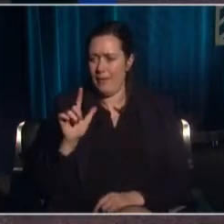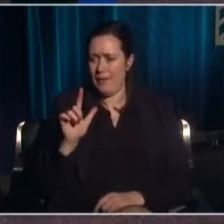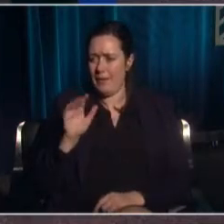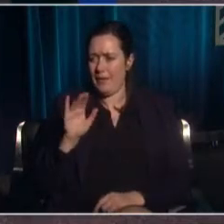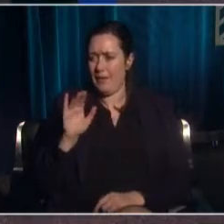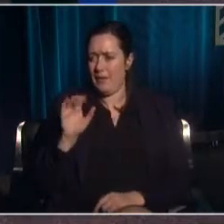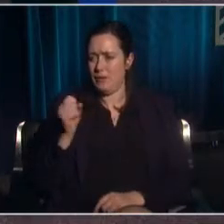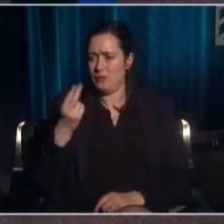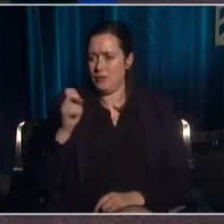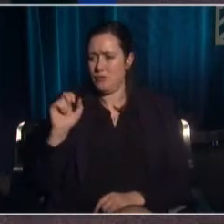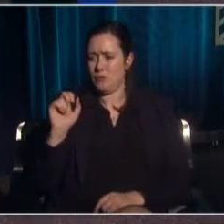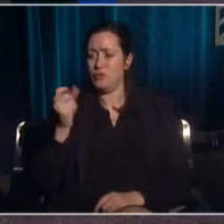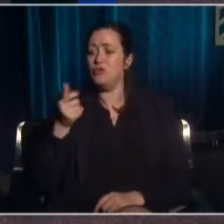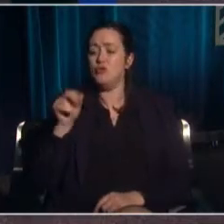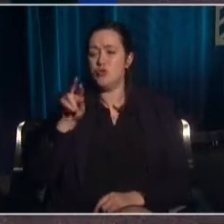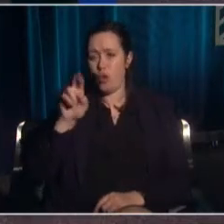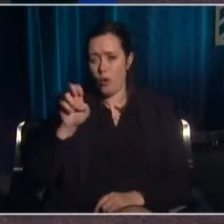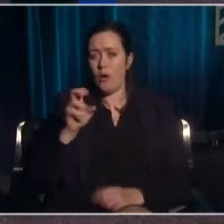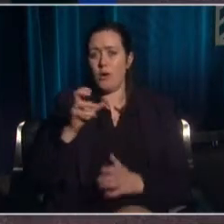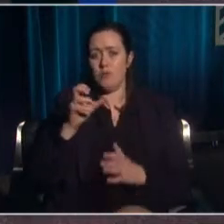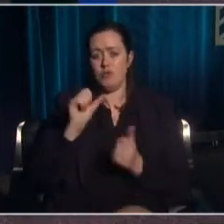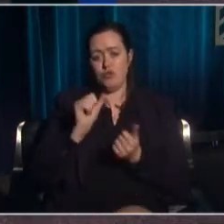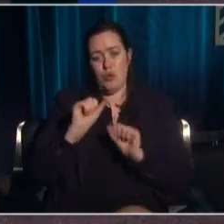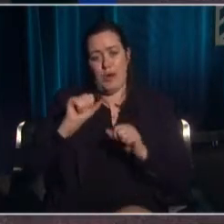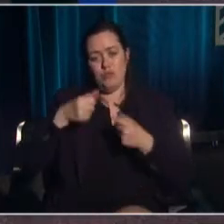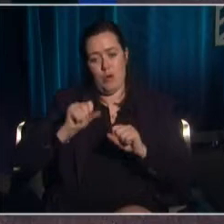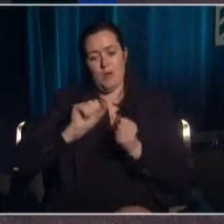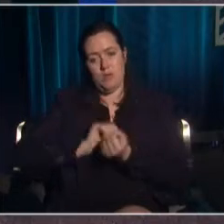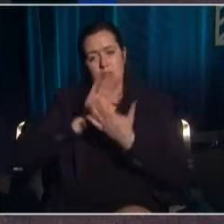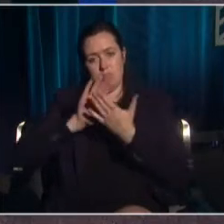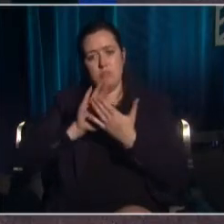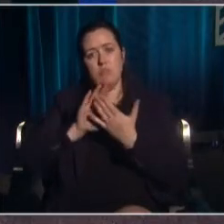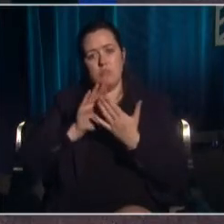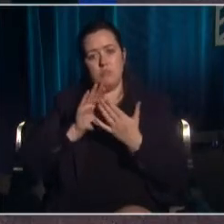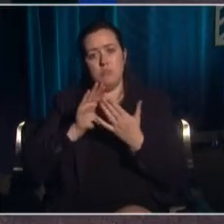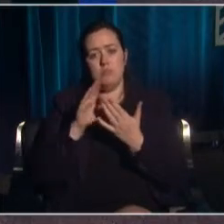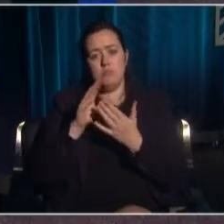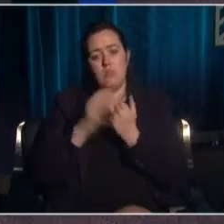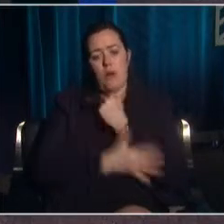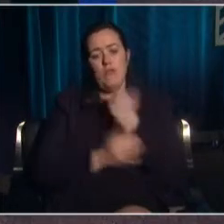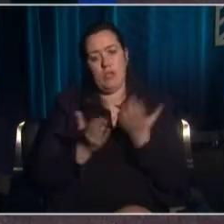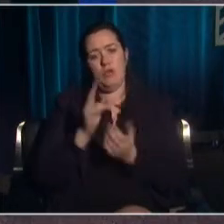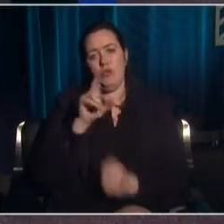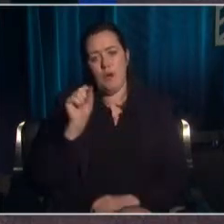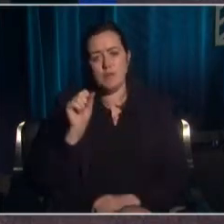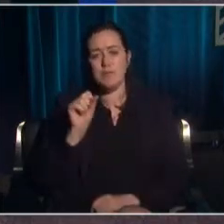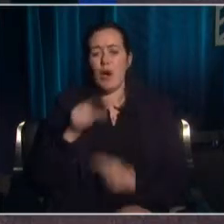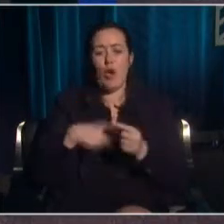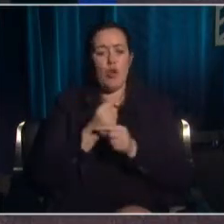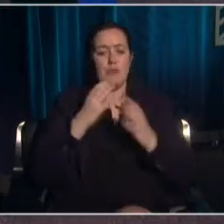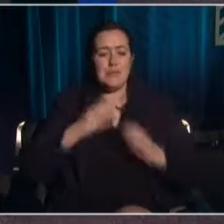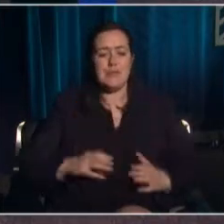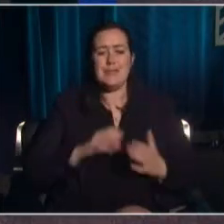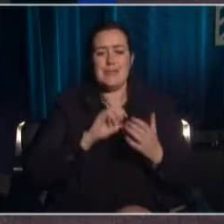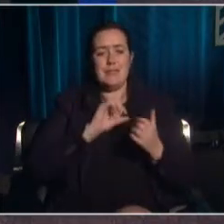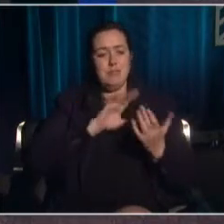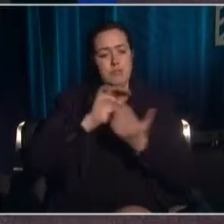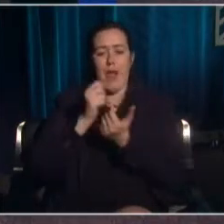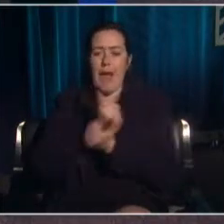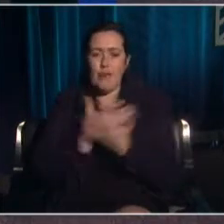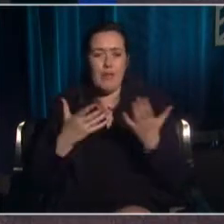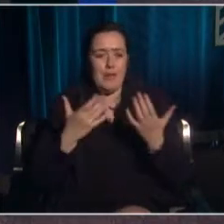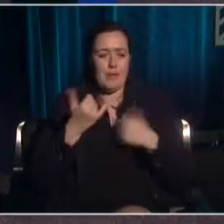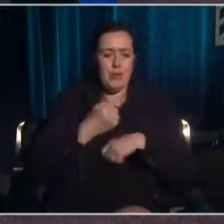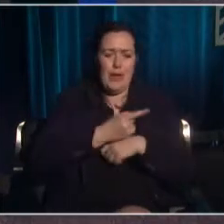date certain, and your date is 2030. But Global Citizen tackles just about everything from today's front page. You guys are looking at birth